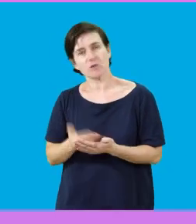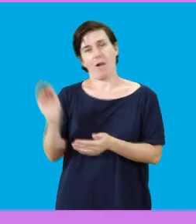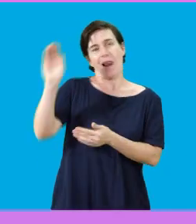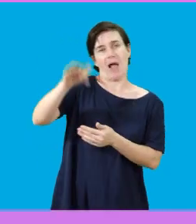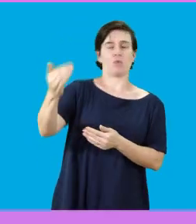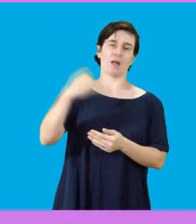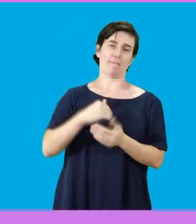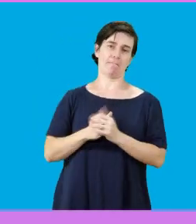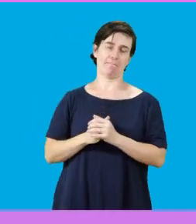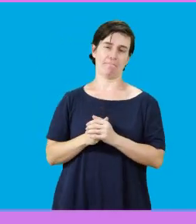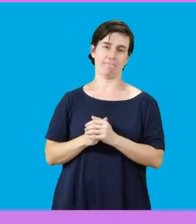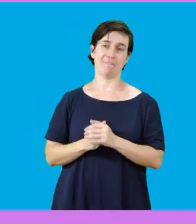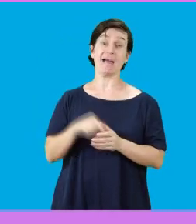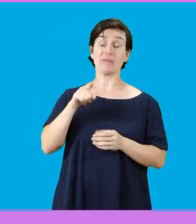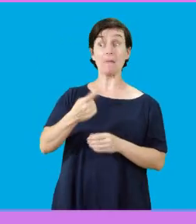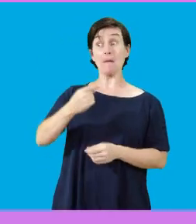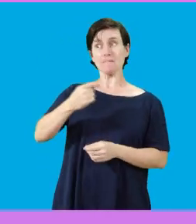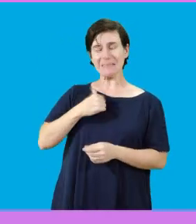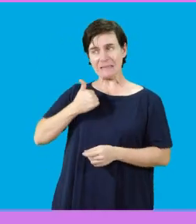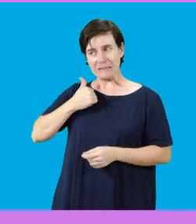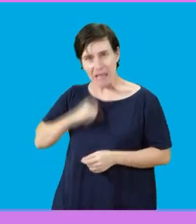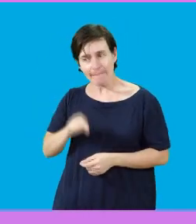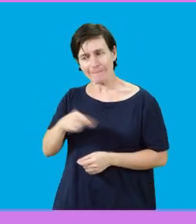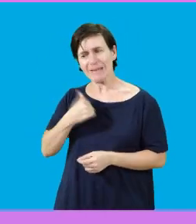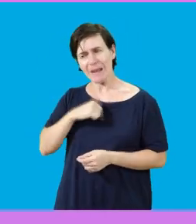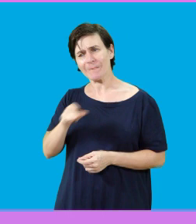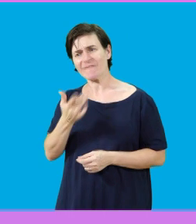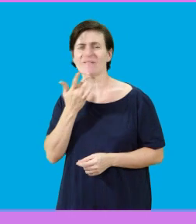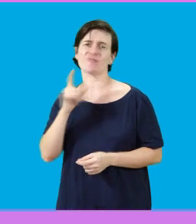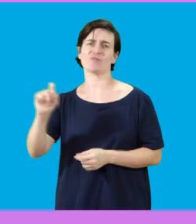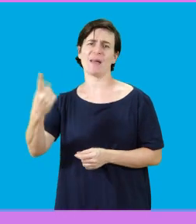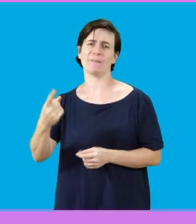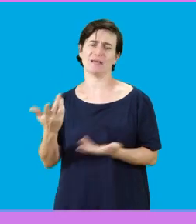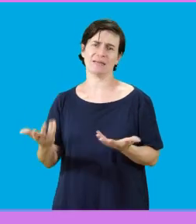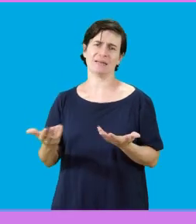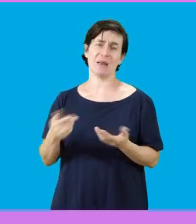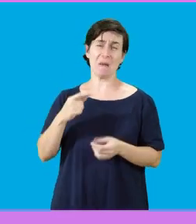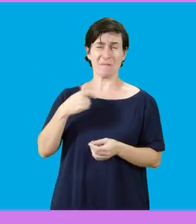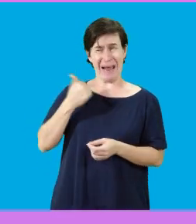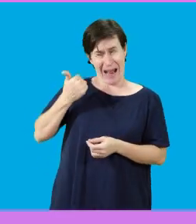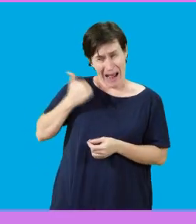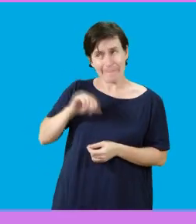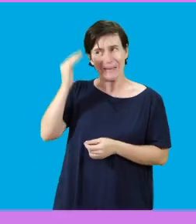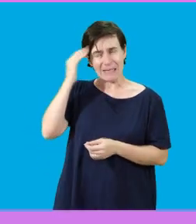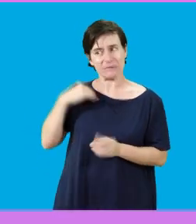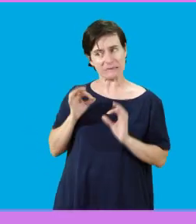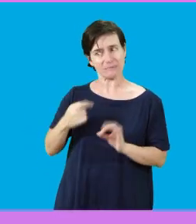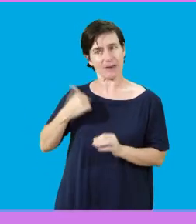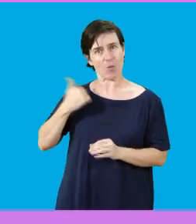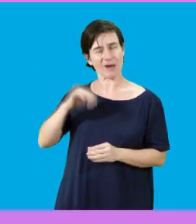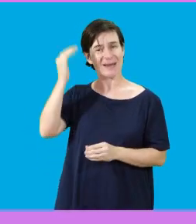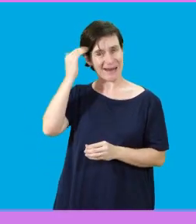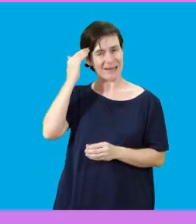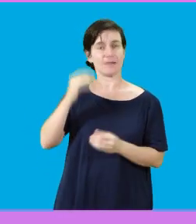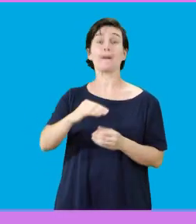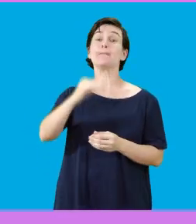2 possible outcomes. Then the number of favorable outcomes. So what is my favorable outcomes? What can I land on? Can I land on a head on the